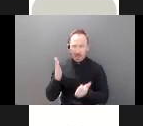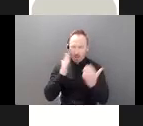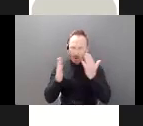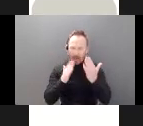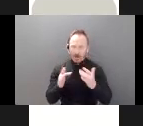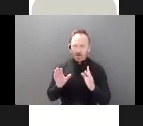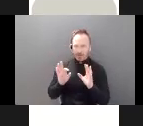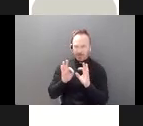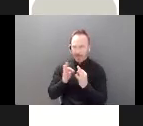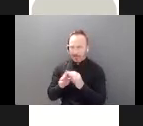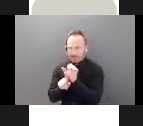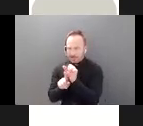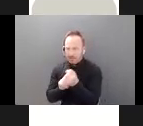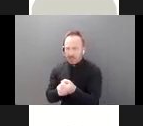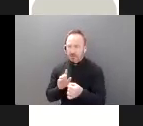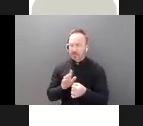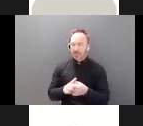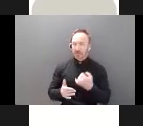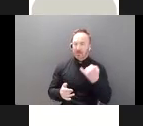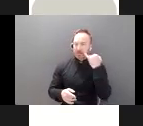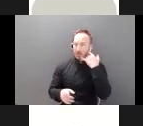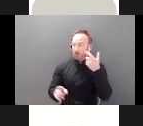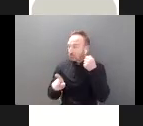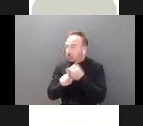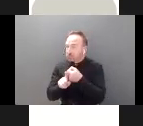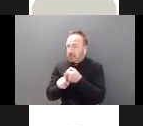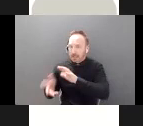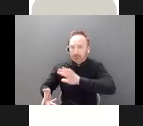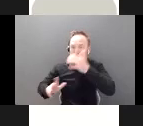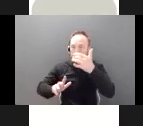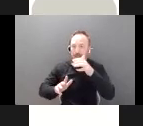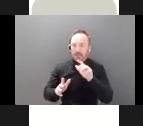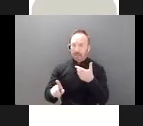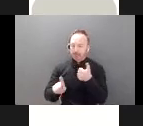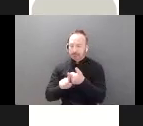triggers, and are able to sort of uncover and move forward with the family.